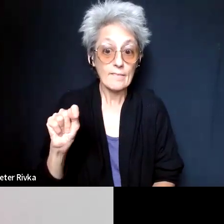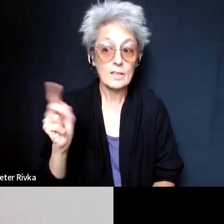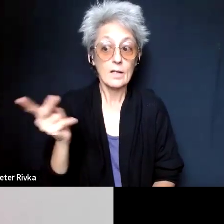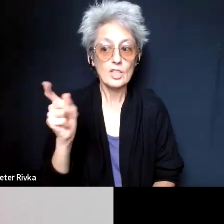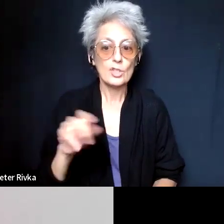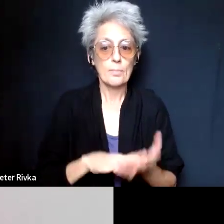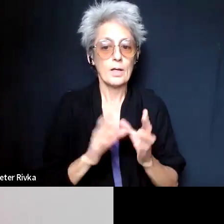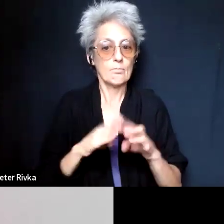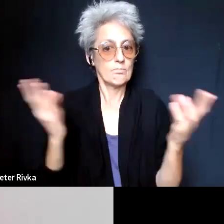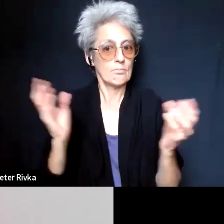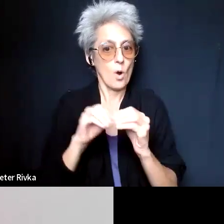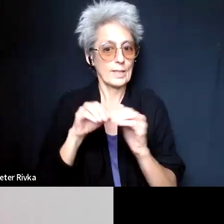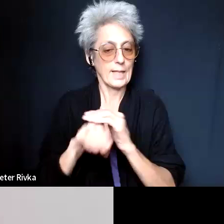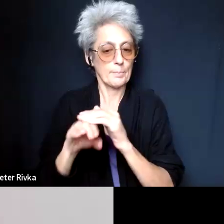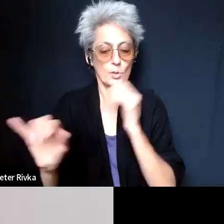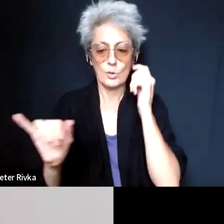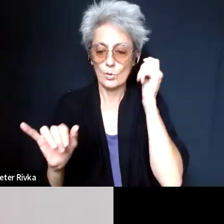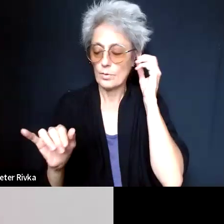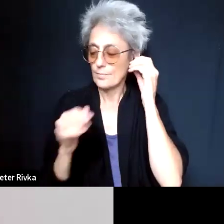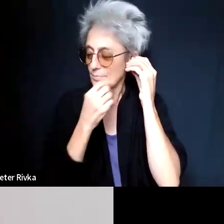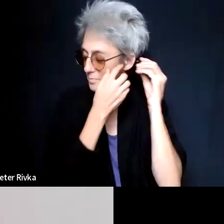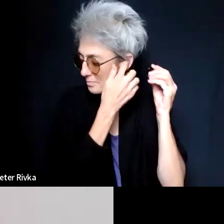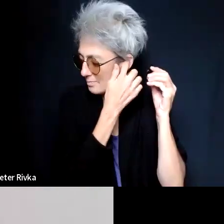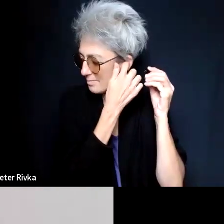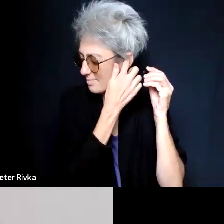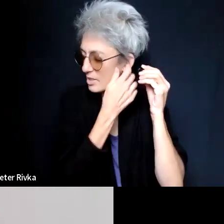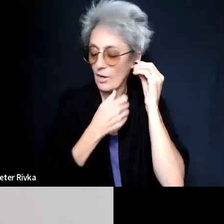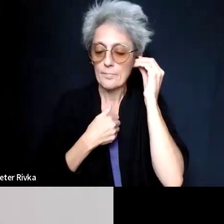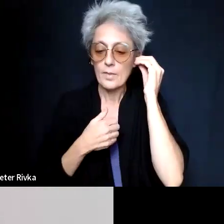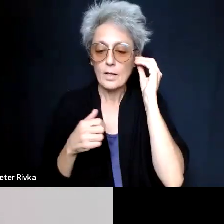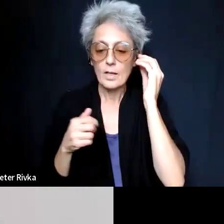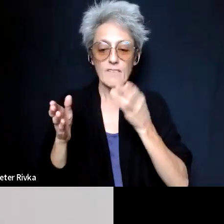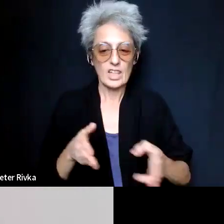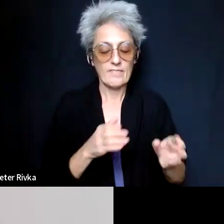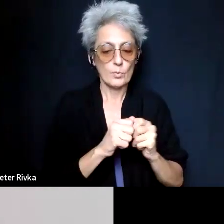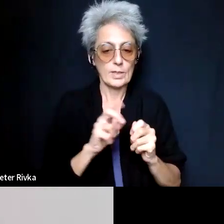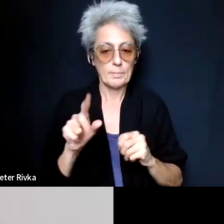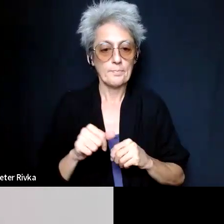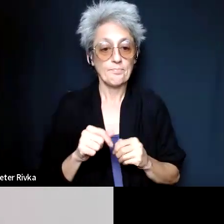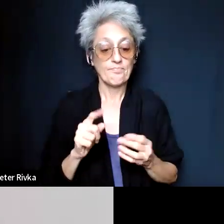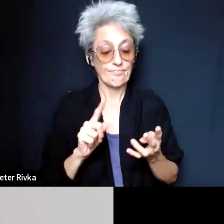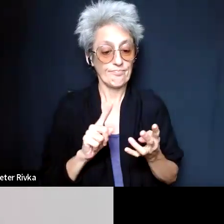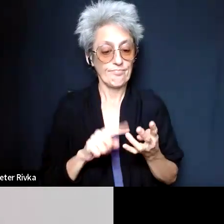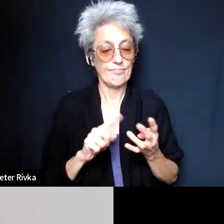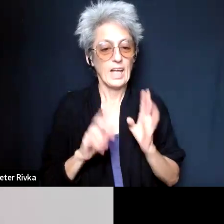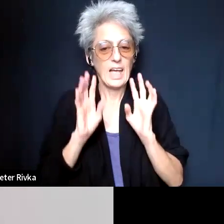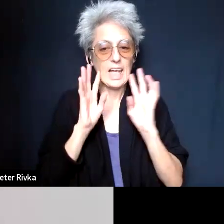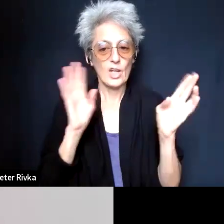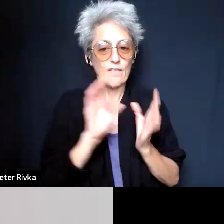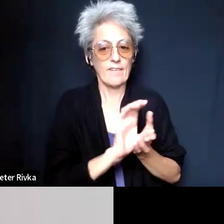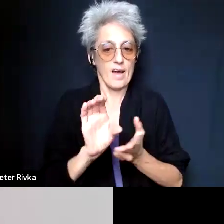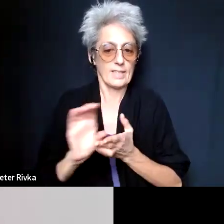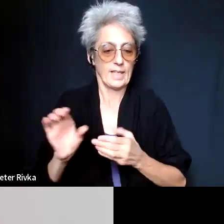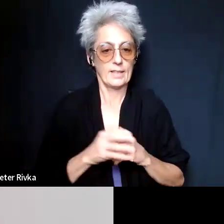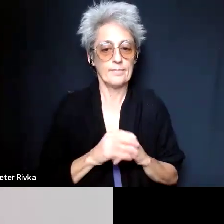to individuals with disabilities. And then we talked about innovative funding. And